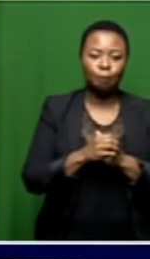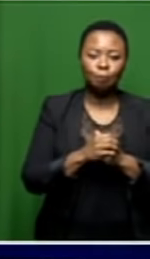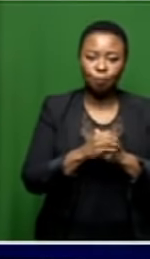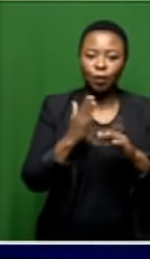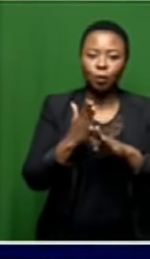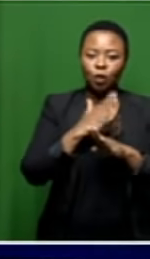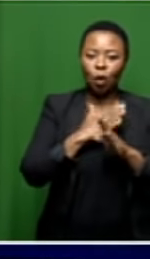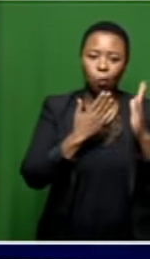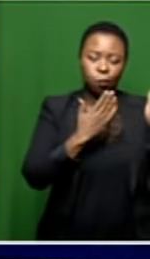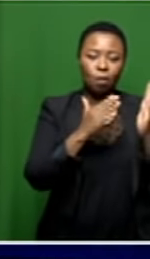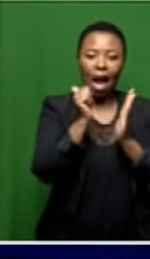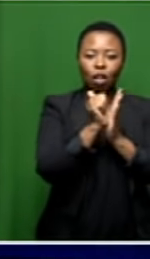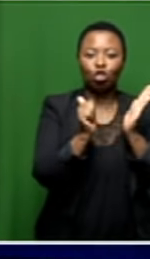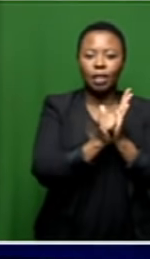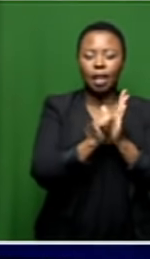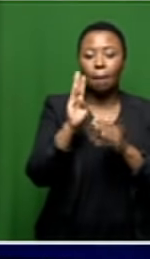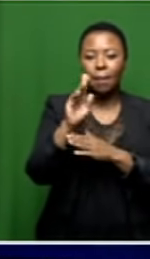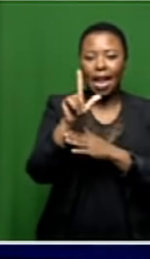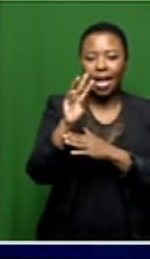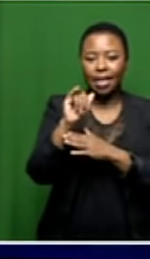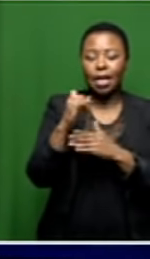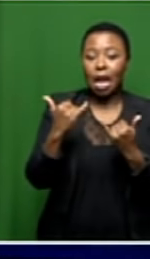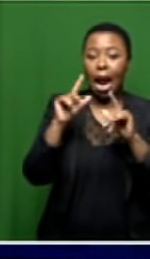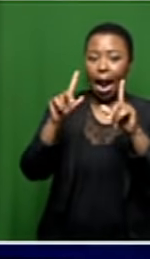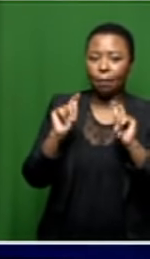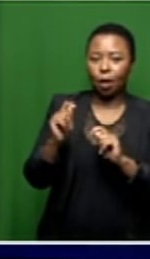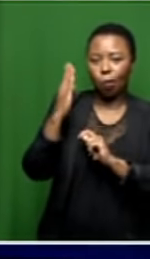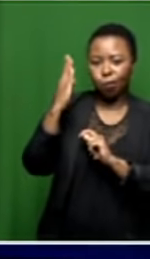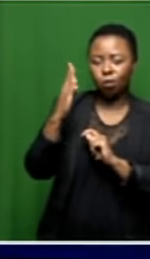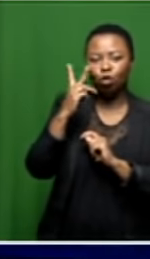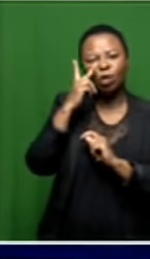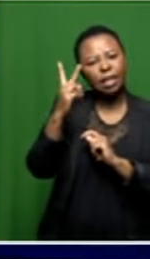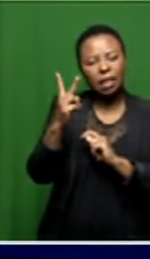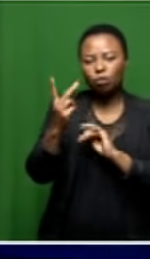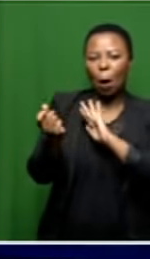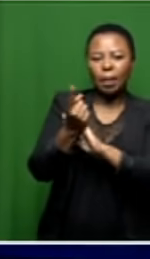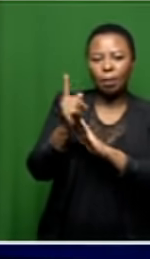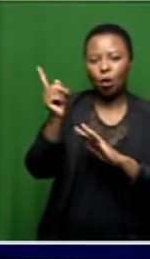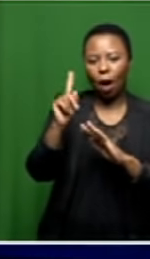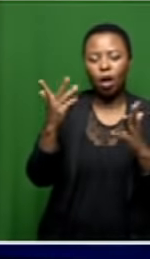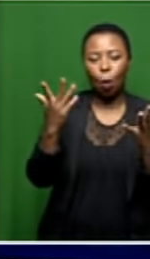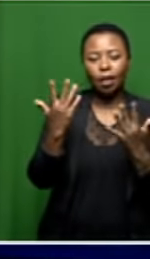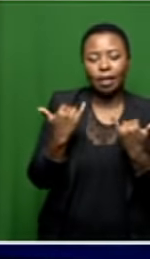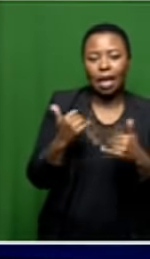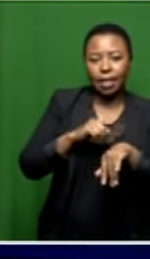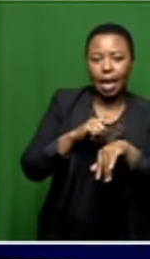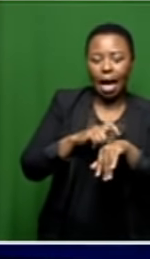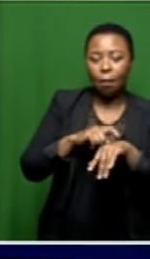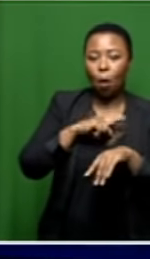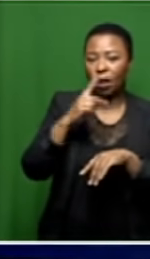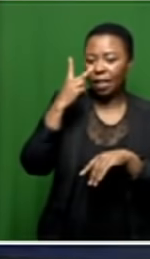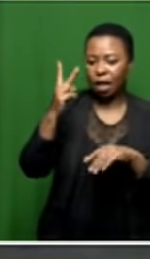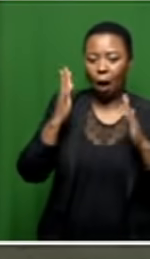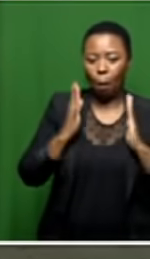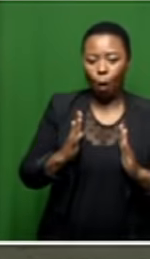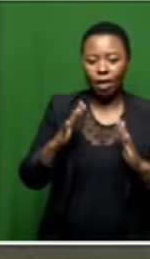All right, before we cross to the agenda with Blaine Herman, let's cross to Cape Town to see what is going on at the moment. It seems the body has